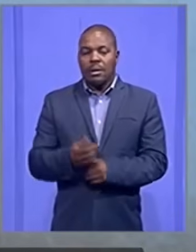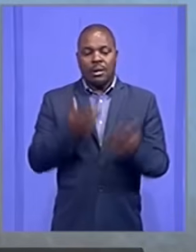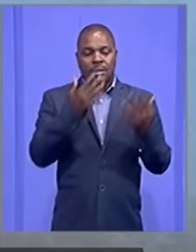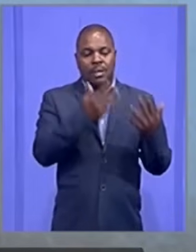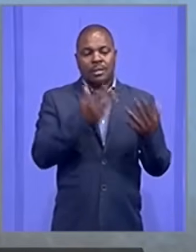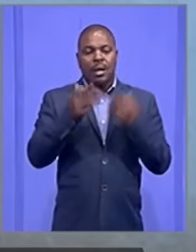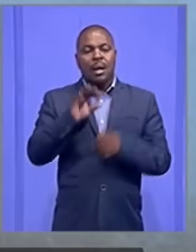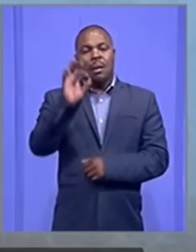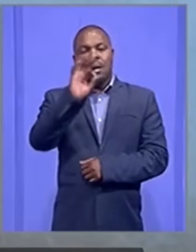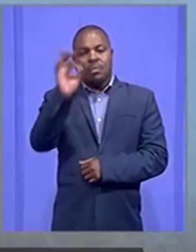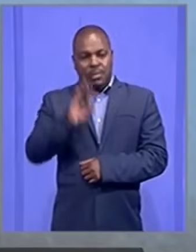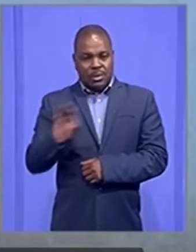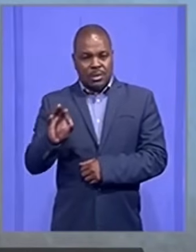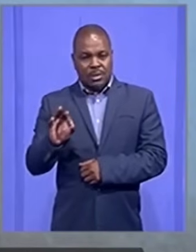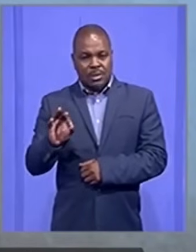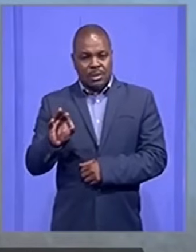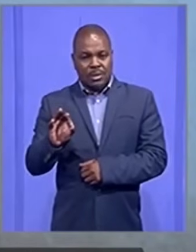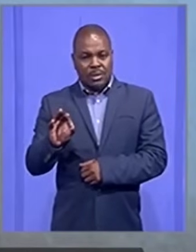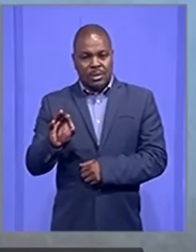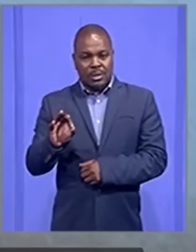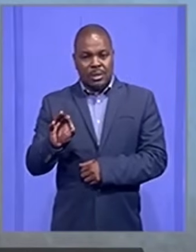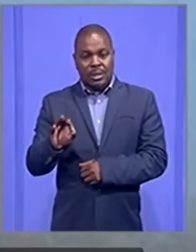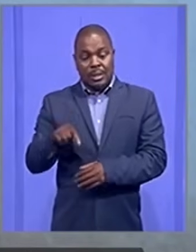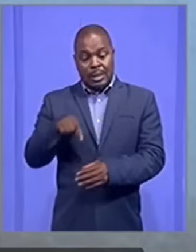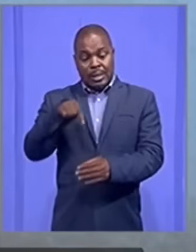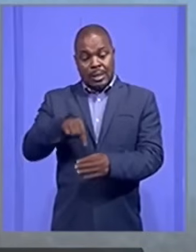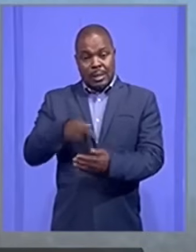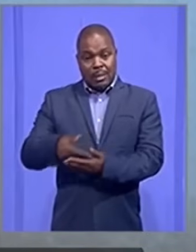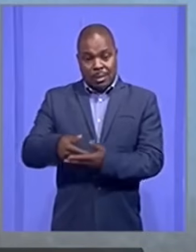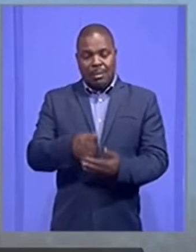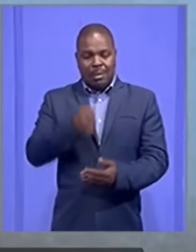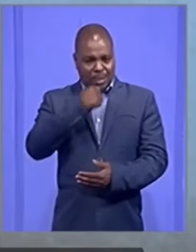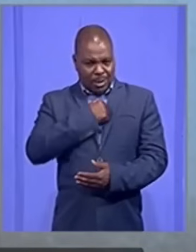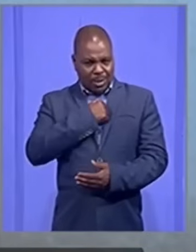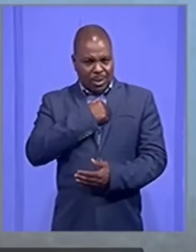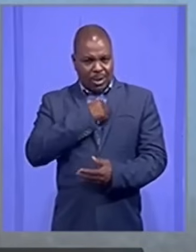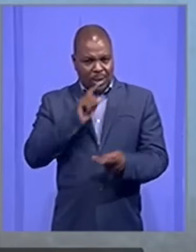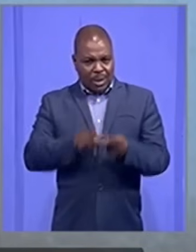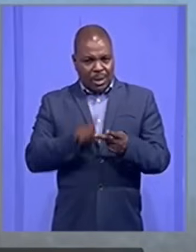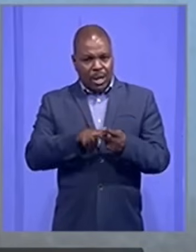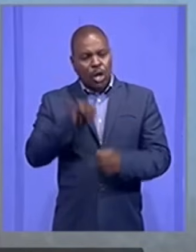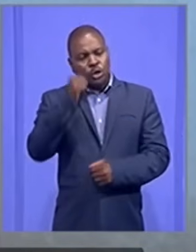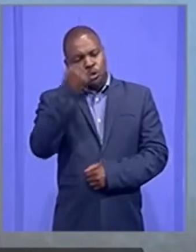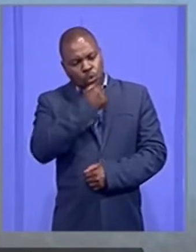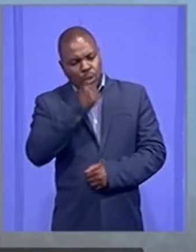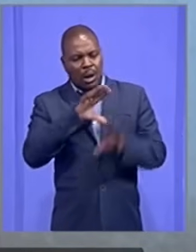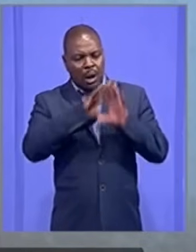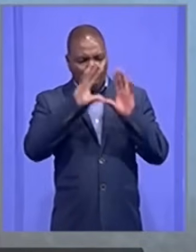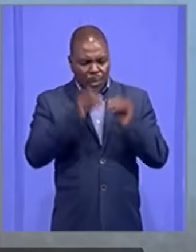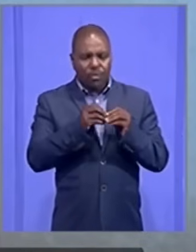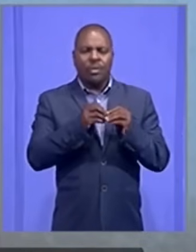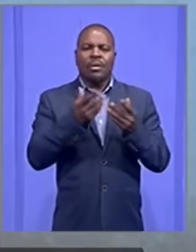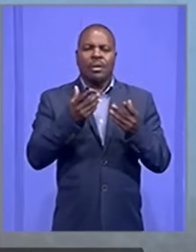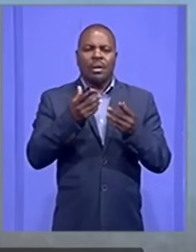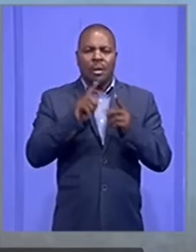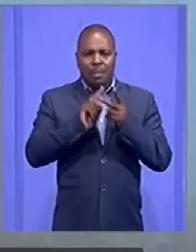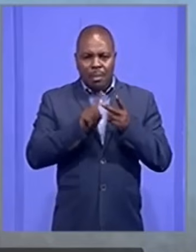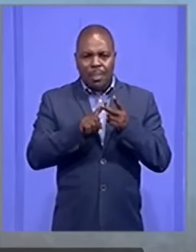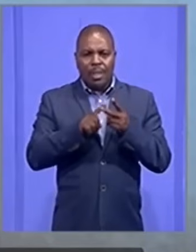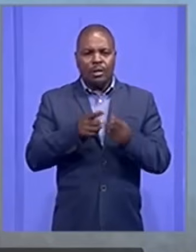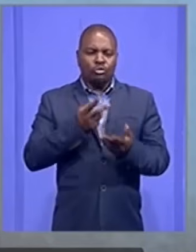99%. That shows that this child is ours, and they are sorry for everything they did to us, the trauma,